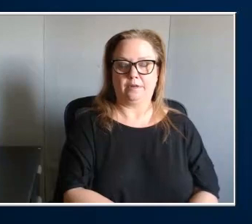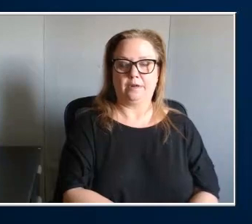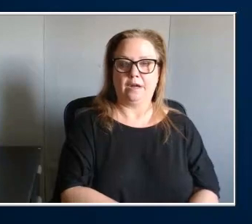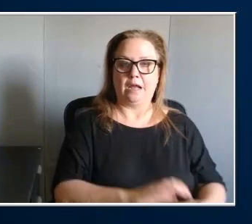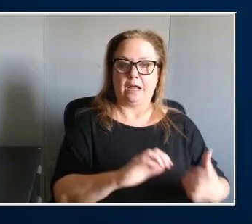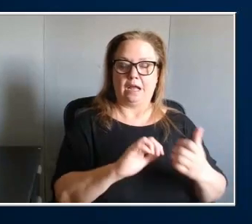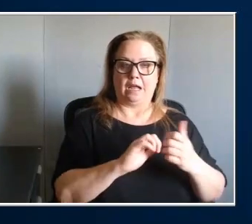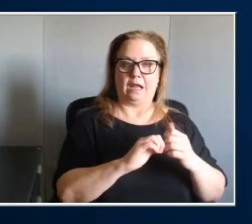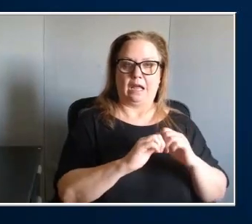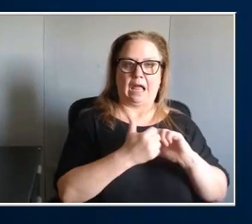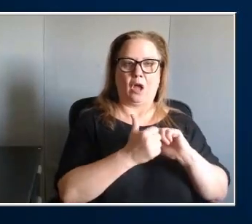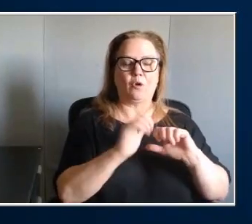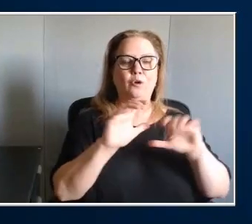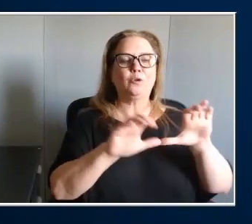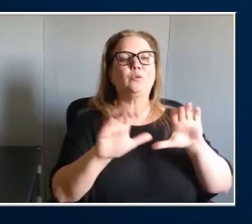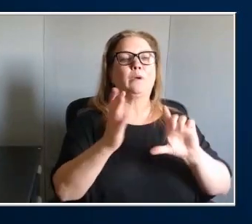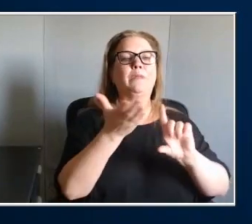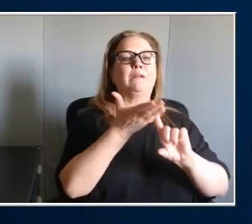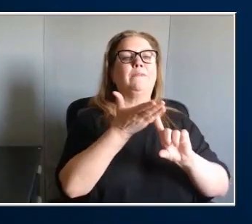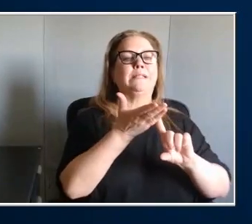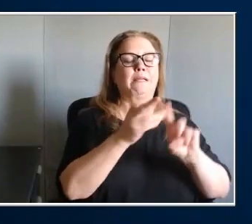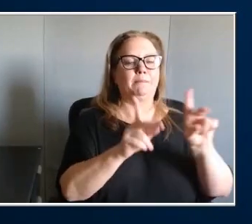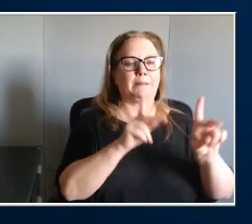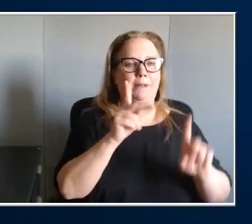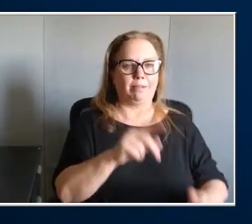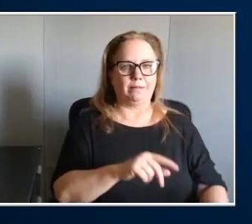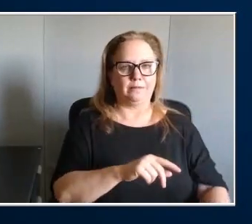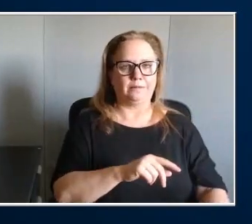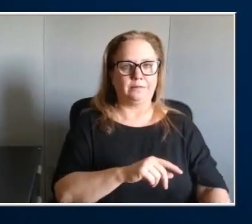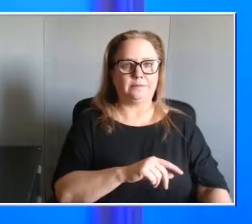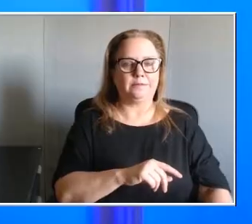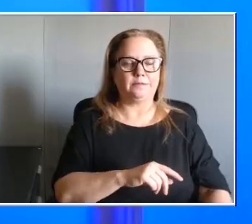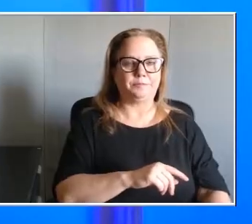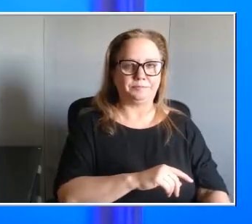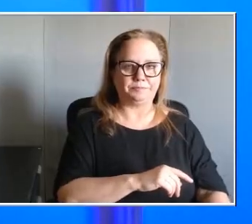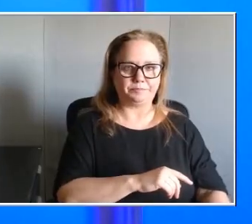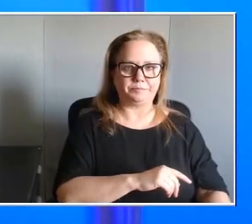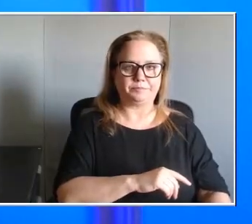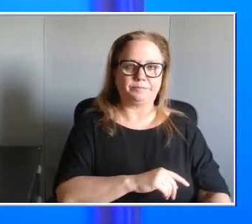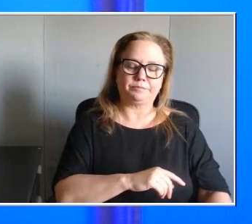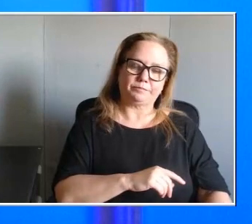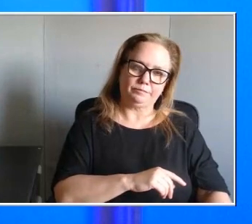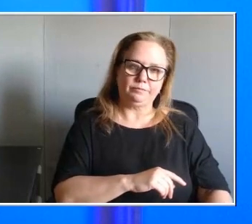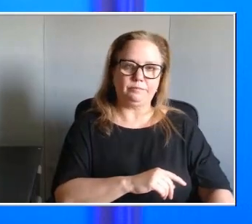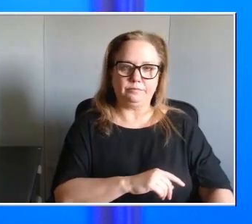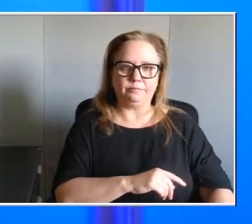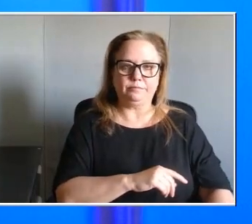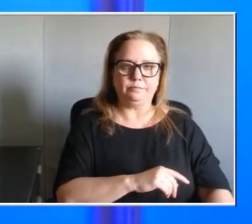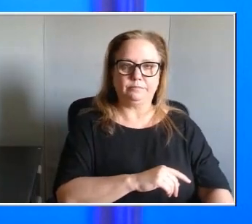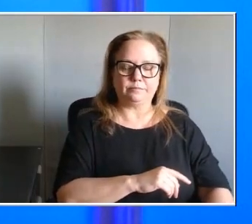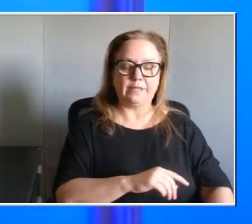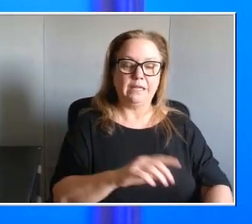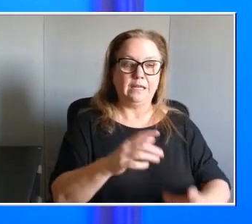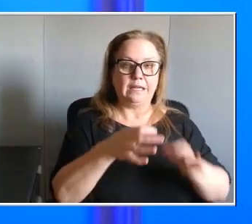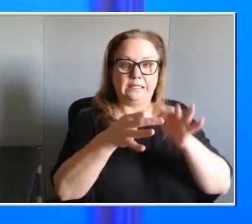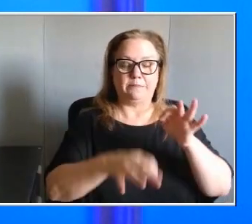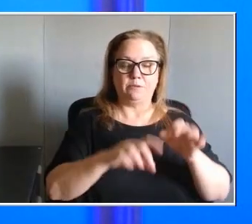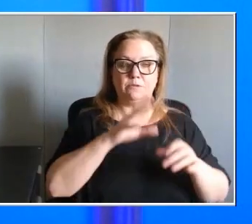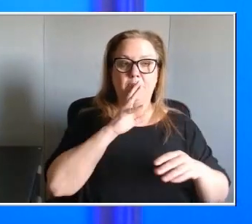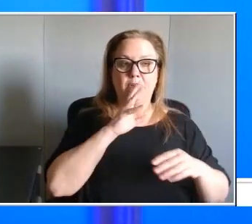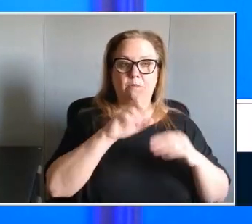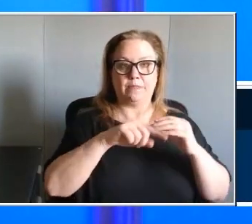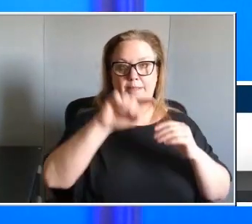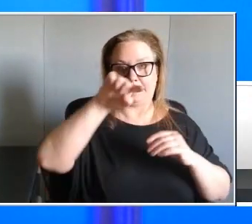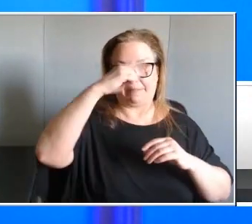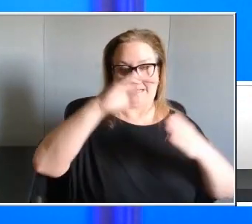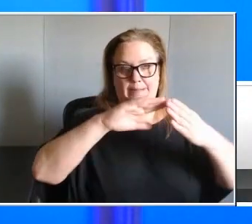you doing with the convincing of the reality of Smith? I think that it's simple when we talk to the Black community, because they're